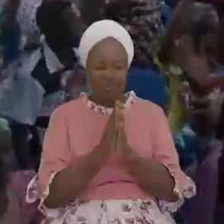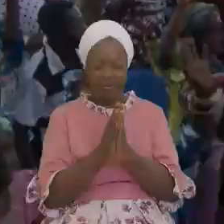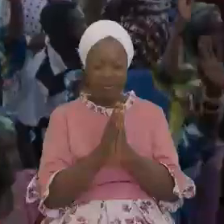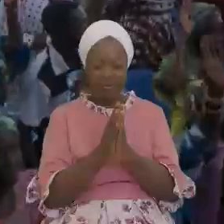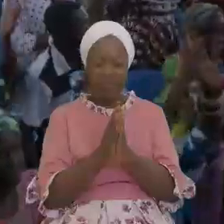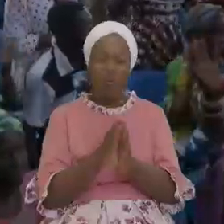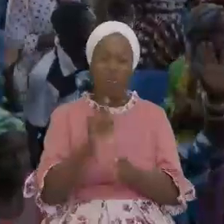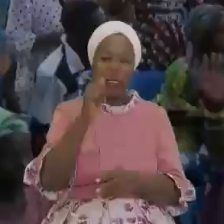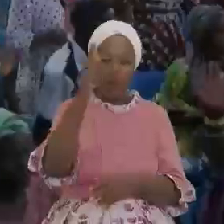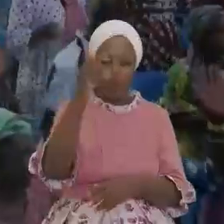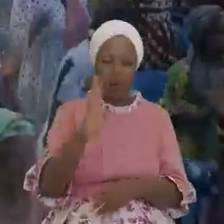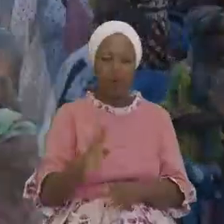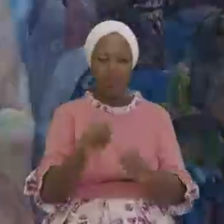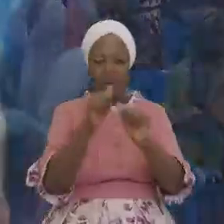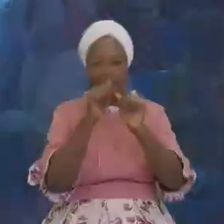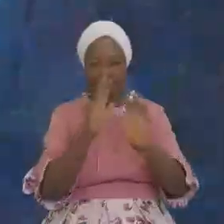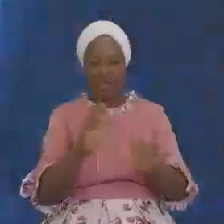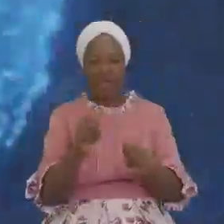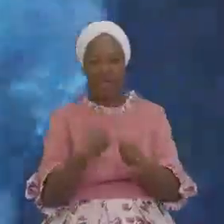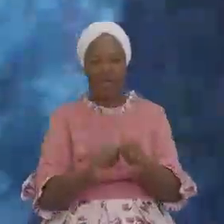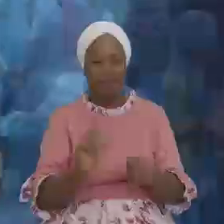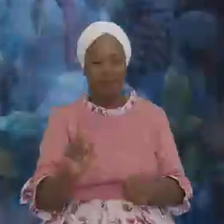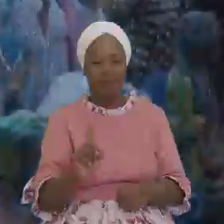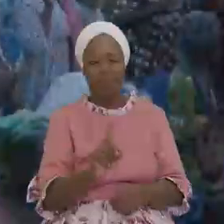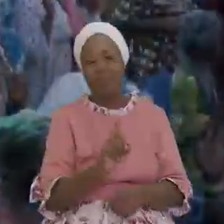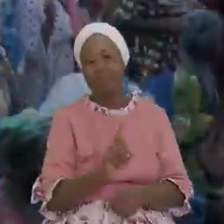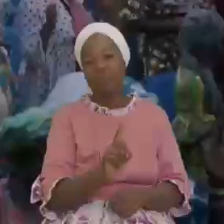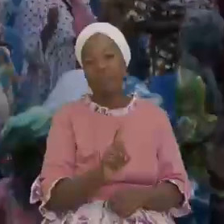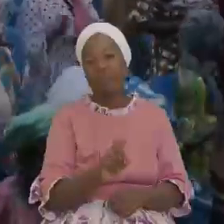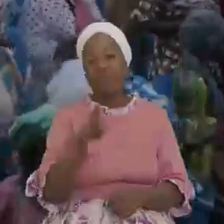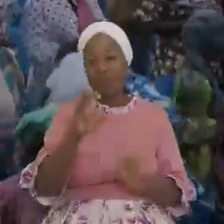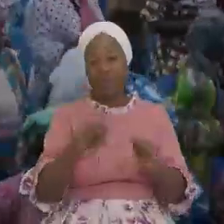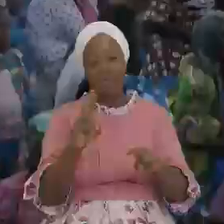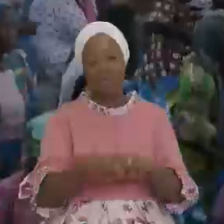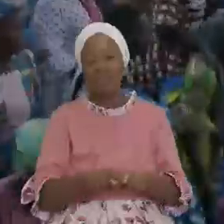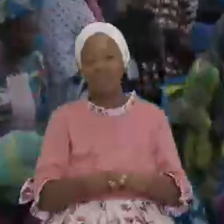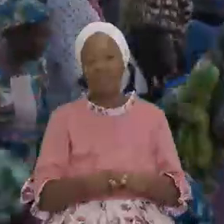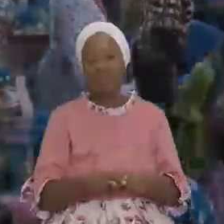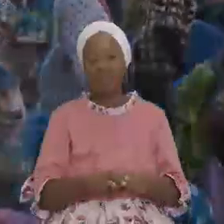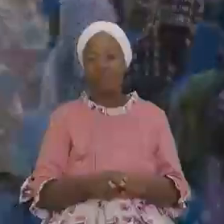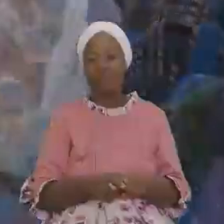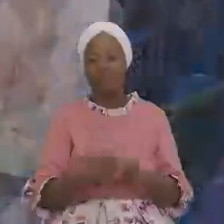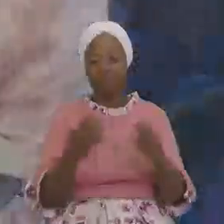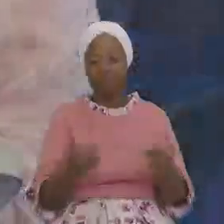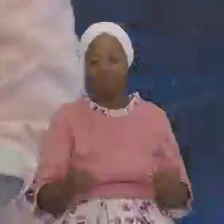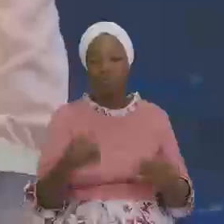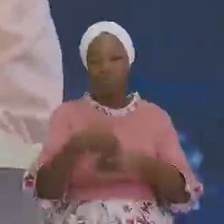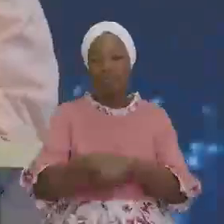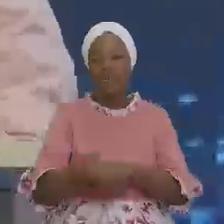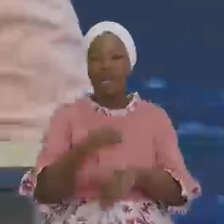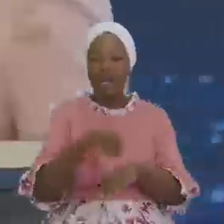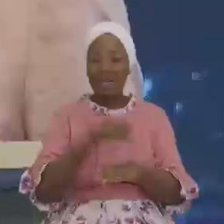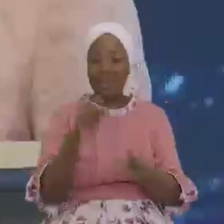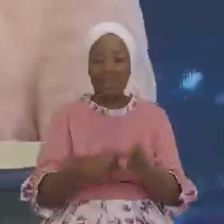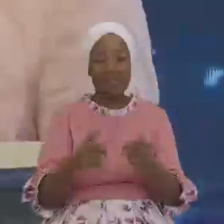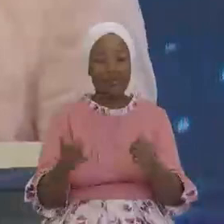God bless everyone. You can sit down. Tonight, at this first